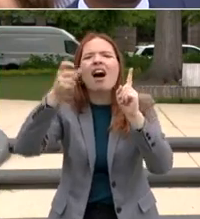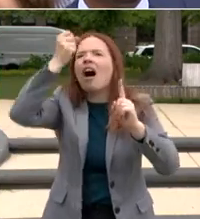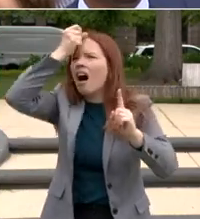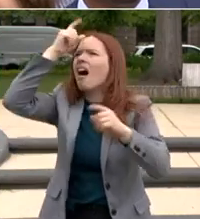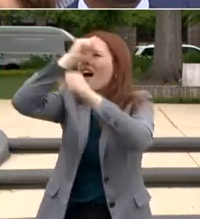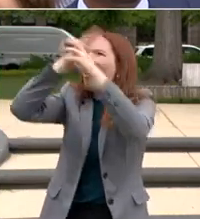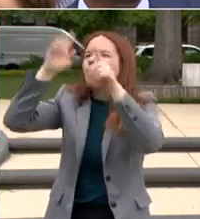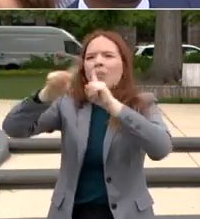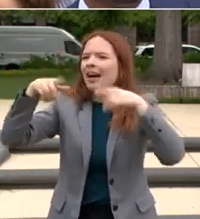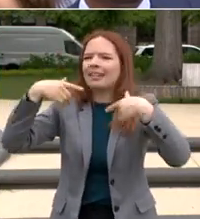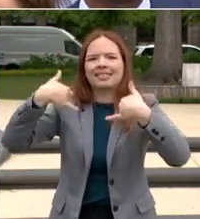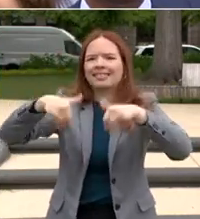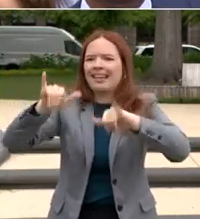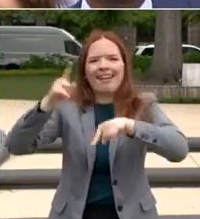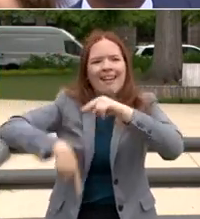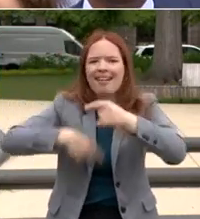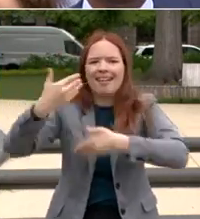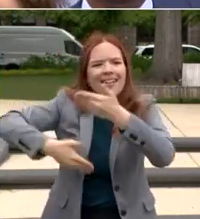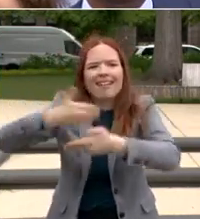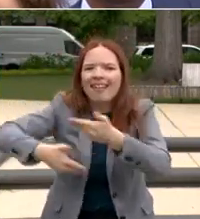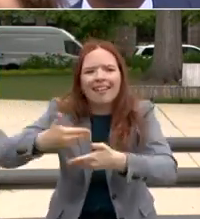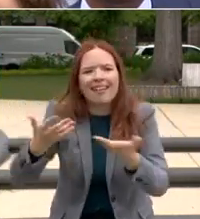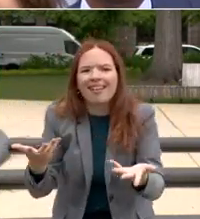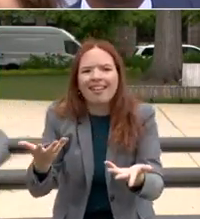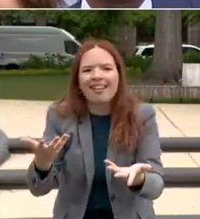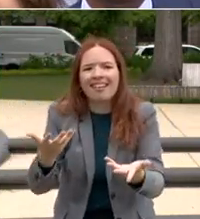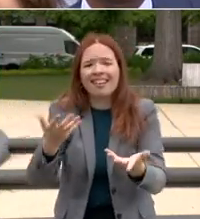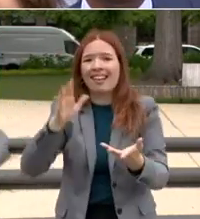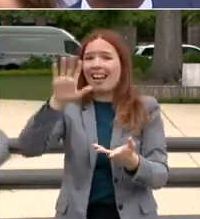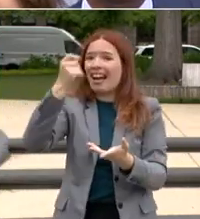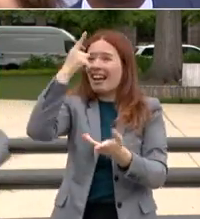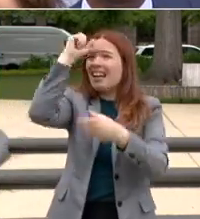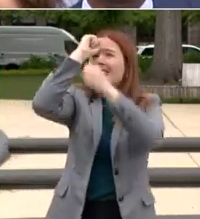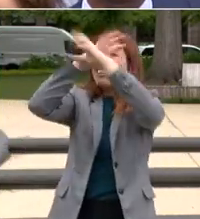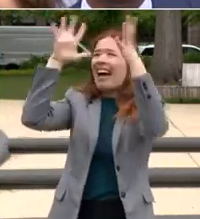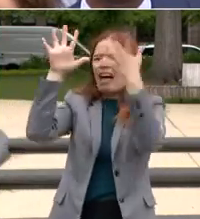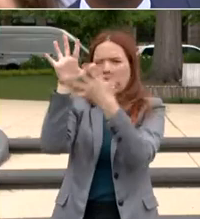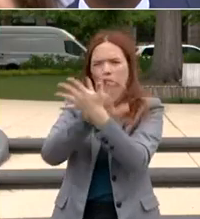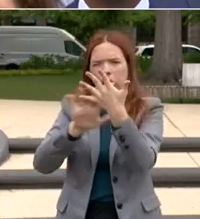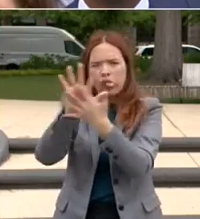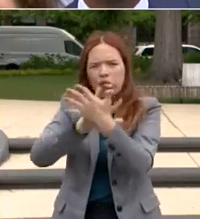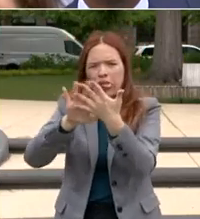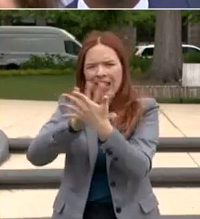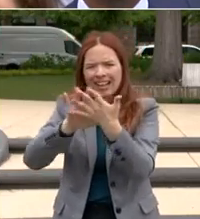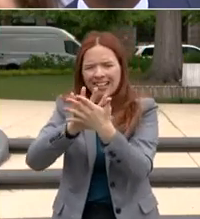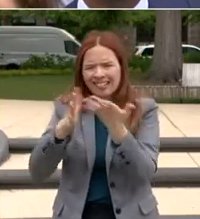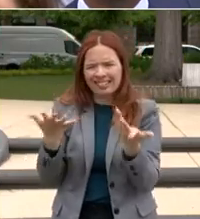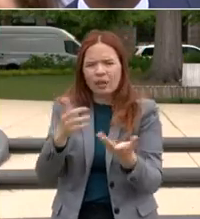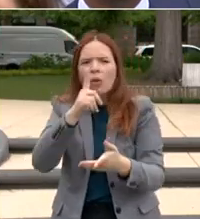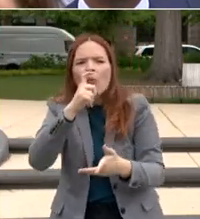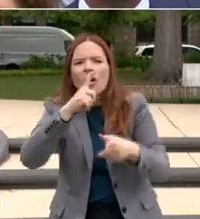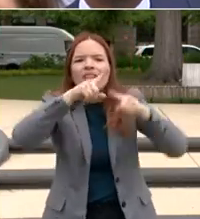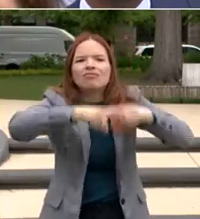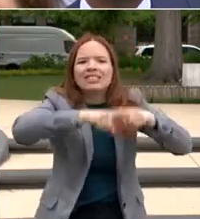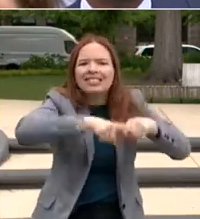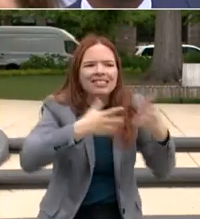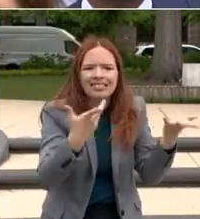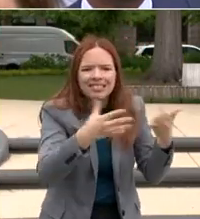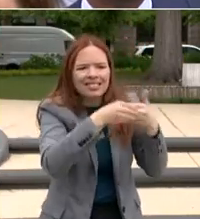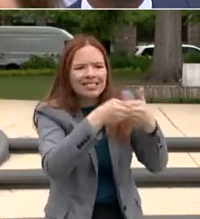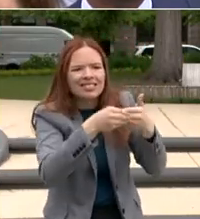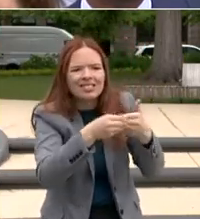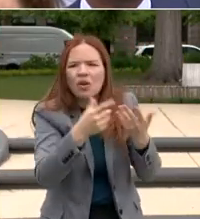when your vision doesn't offer clarity, we rely on our leaders as a guiding light to walk us through shadows of